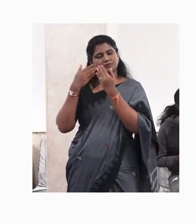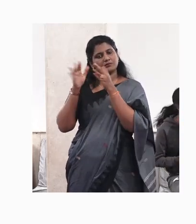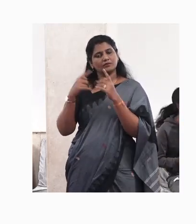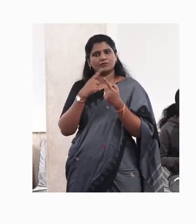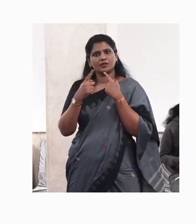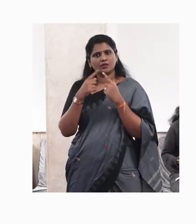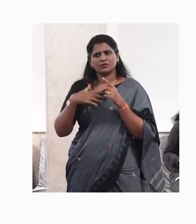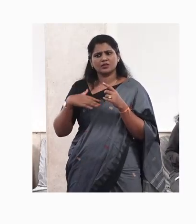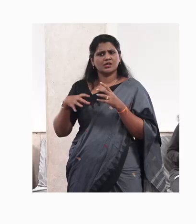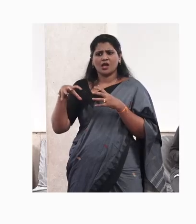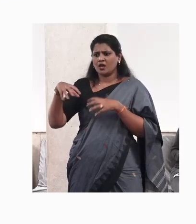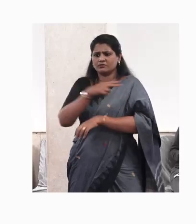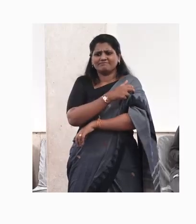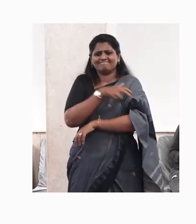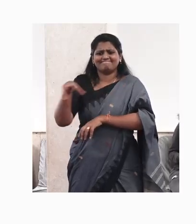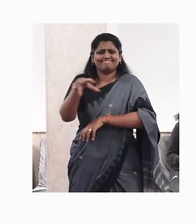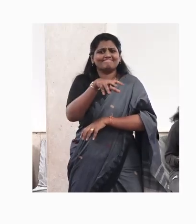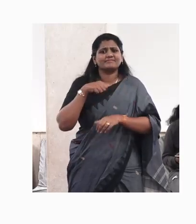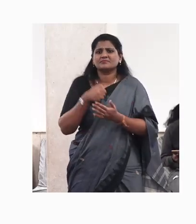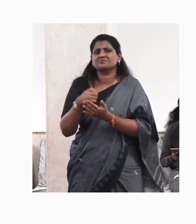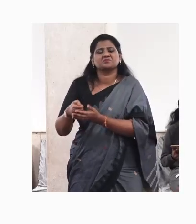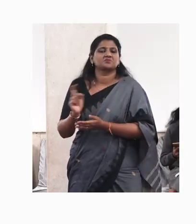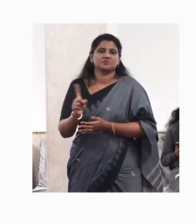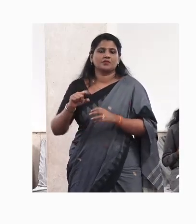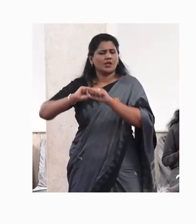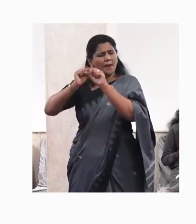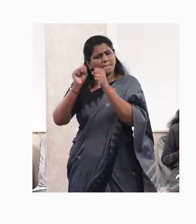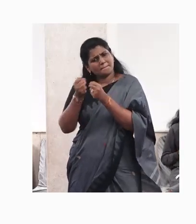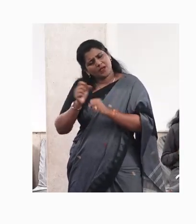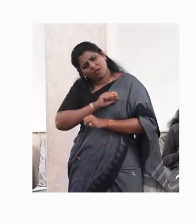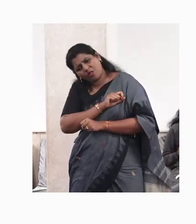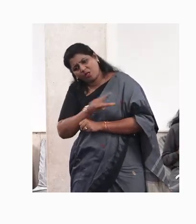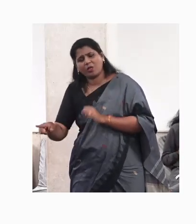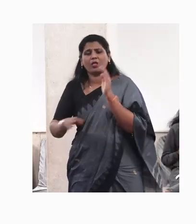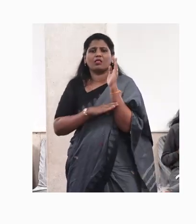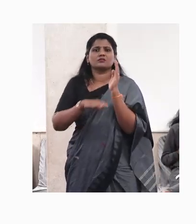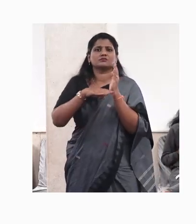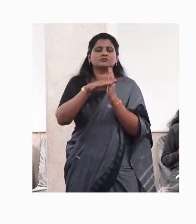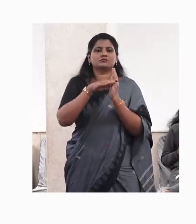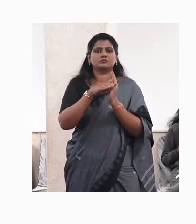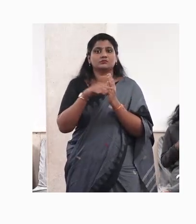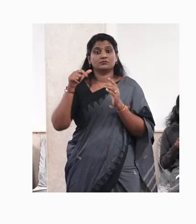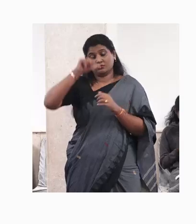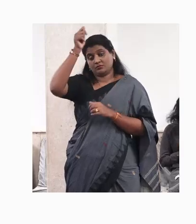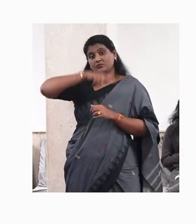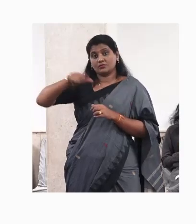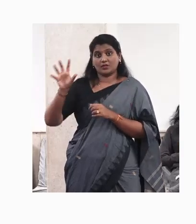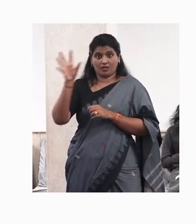not clinic-based. So it breaks a lot of hierarchies, and in a country like